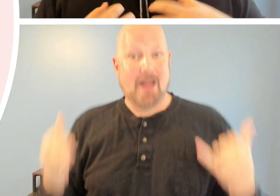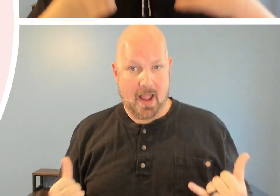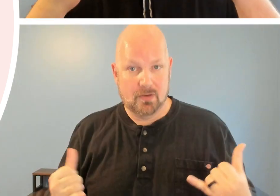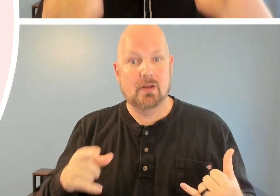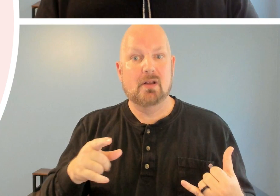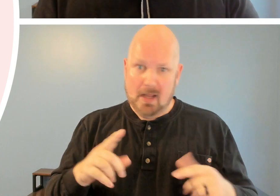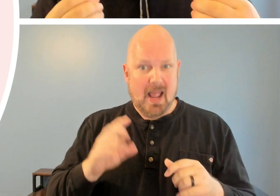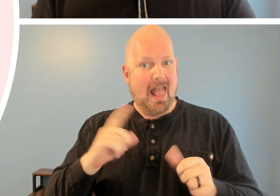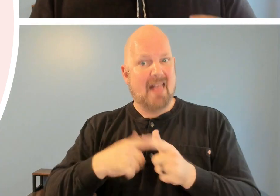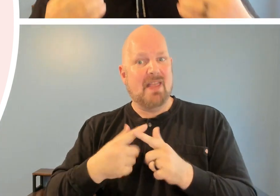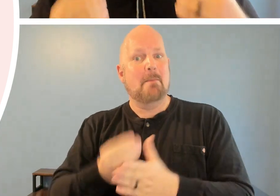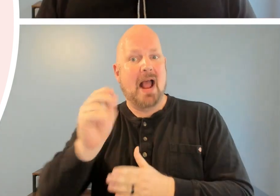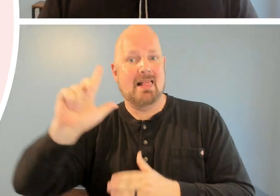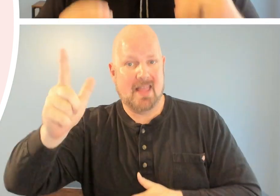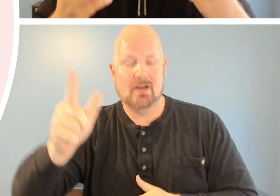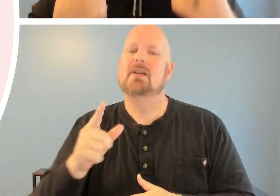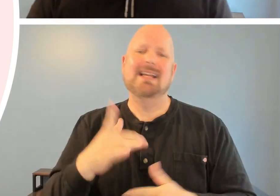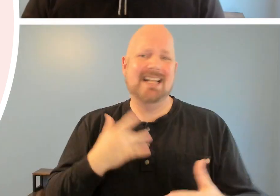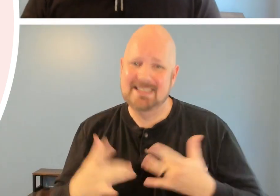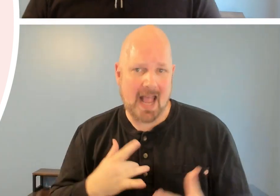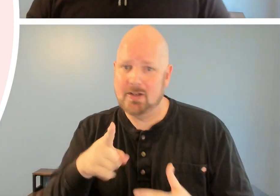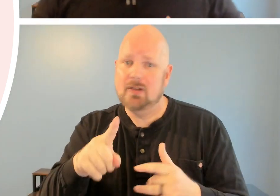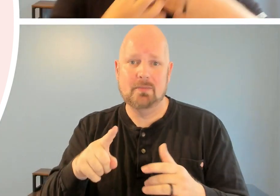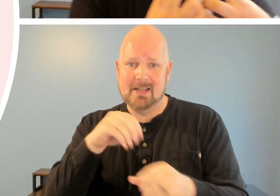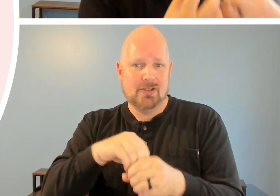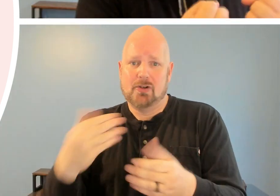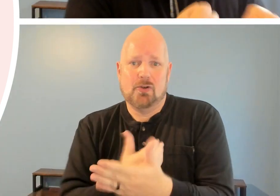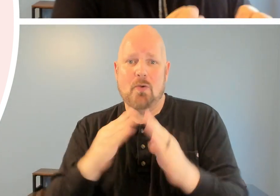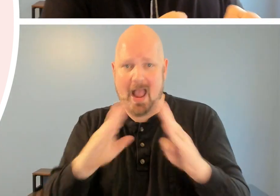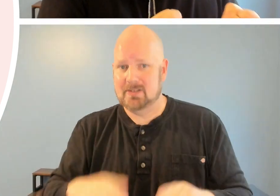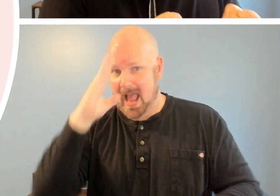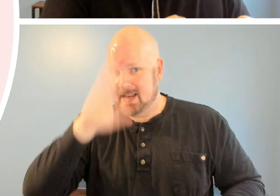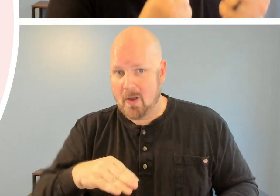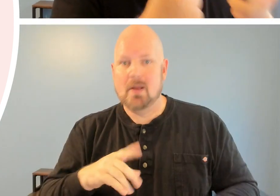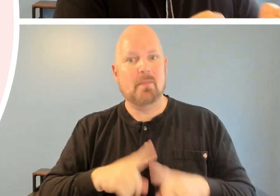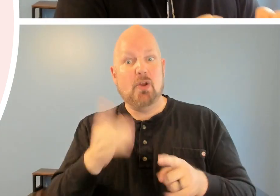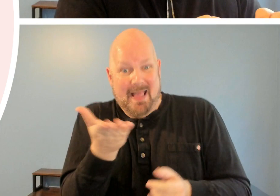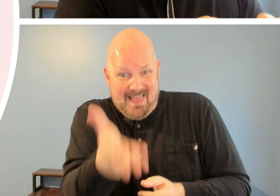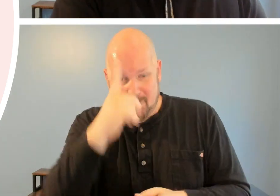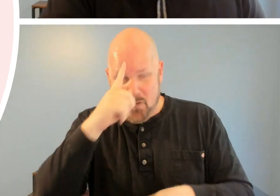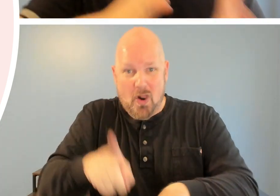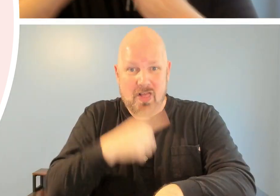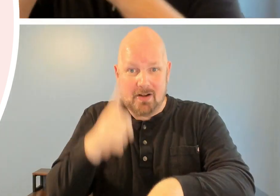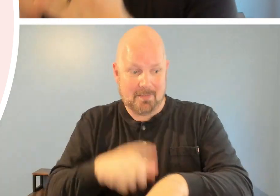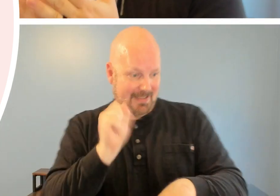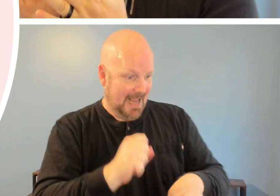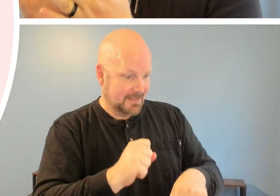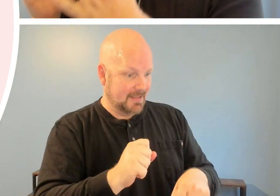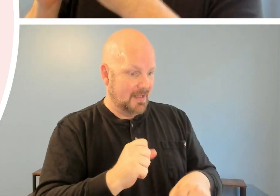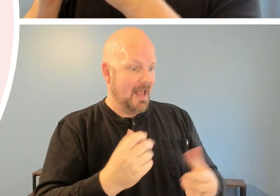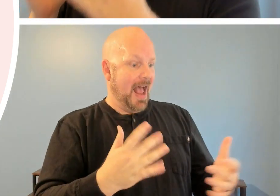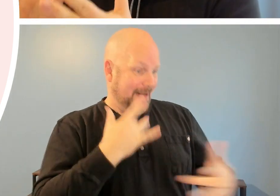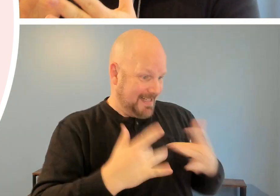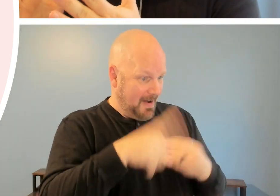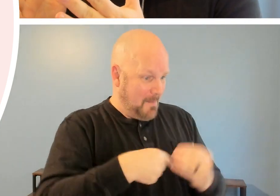exciting. You want to make sure that you're engaging in this process from, yes, the excitement part of it, and I'm happy about it, but